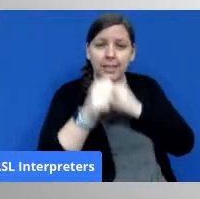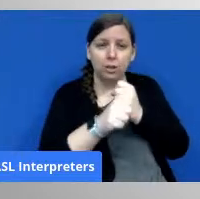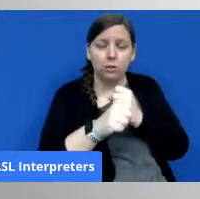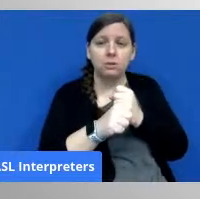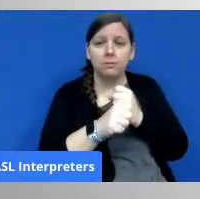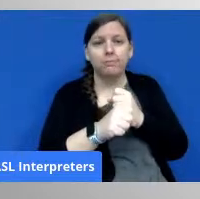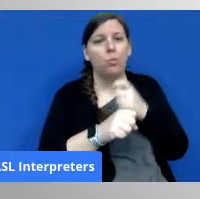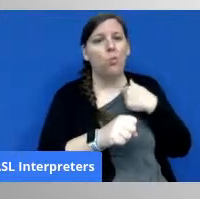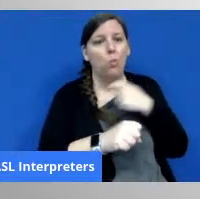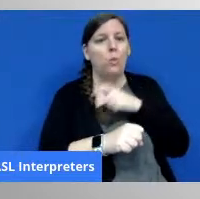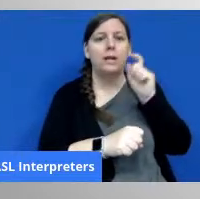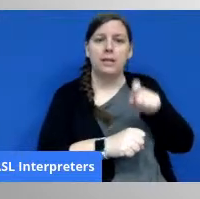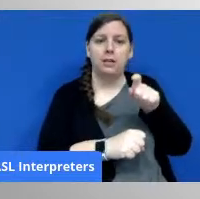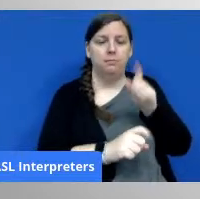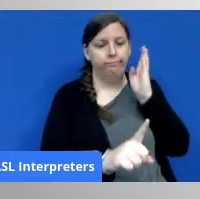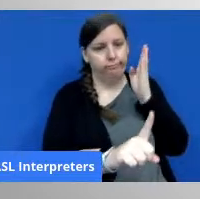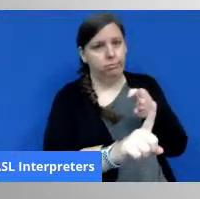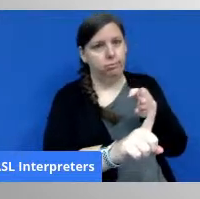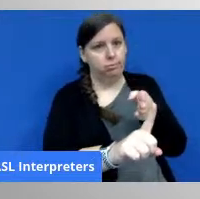go after.